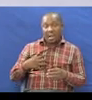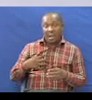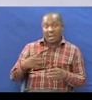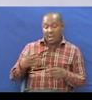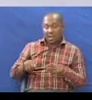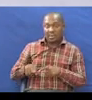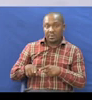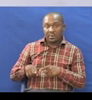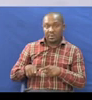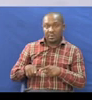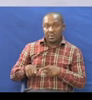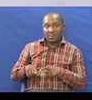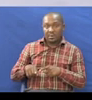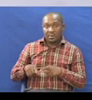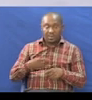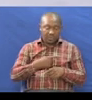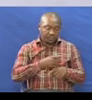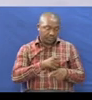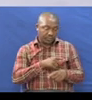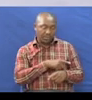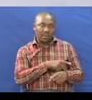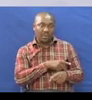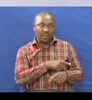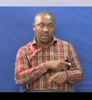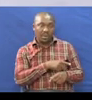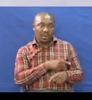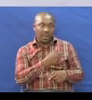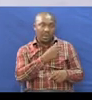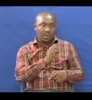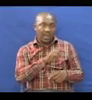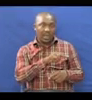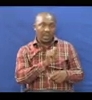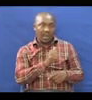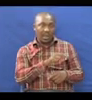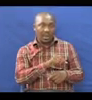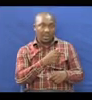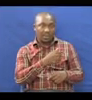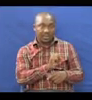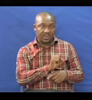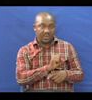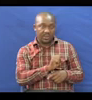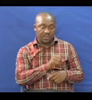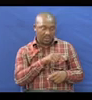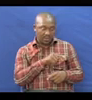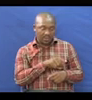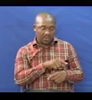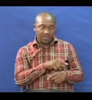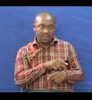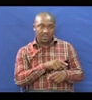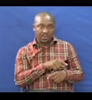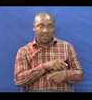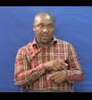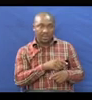to tenants so that they had to pay rent in kind or labor in kind. So there